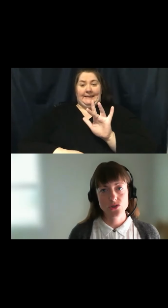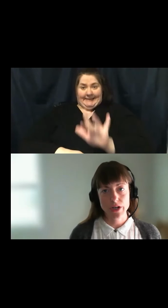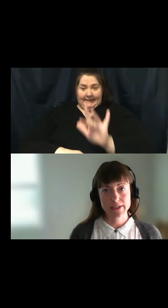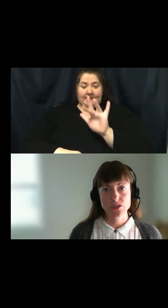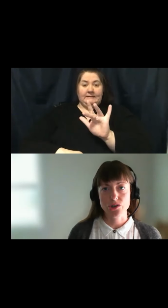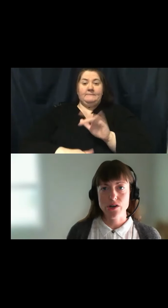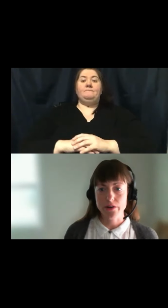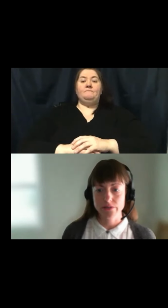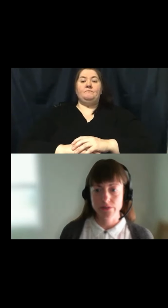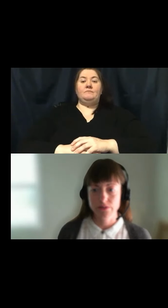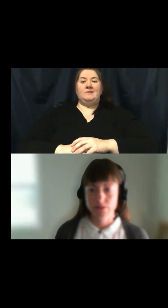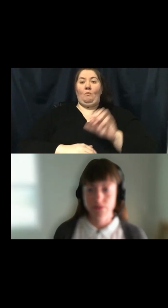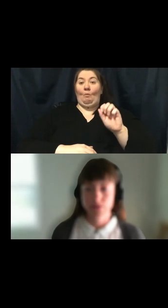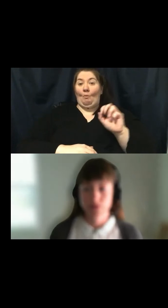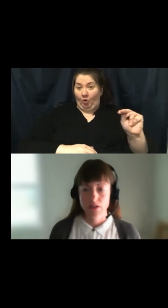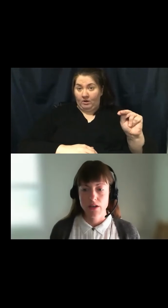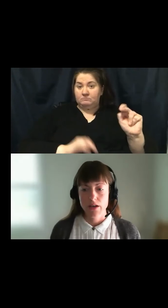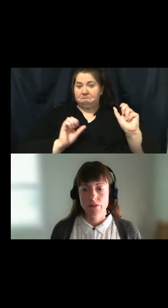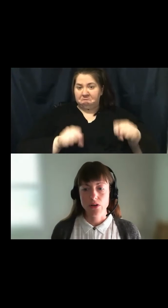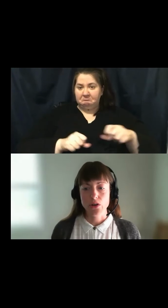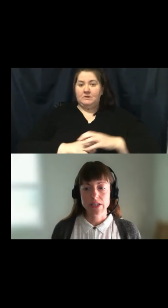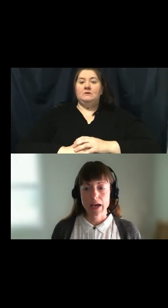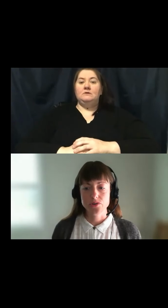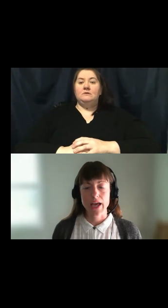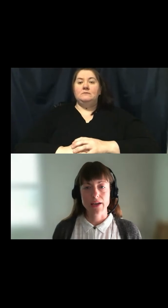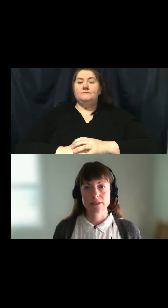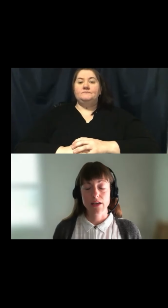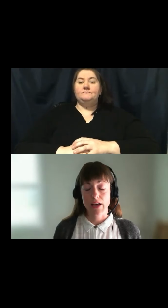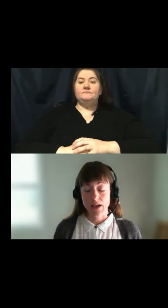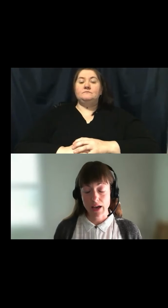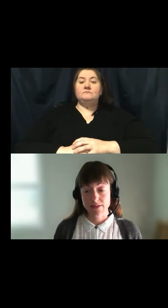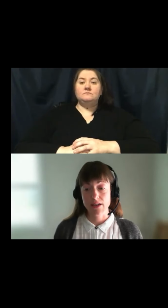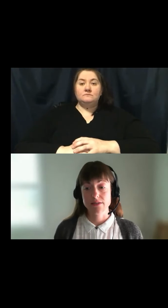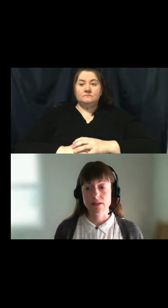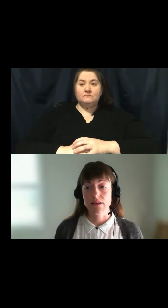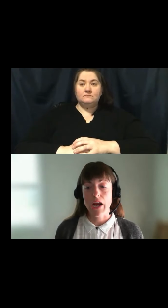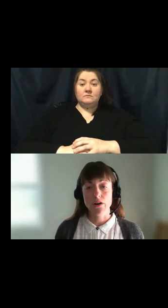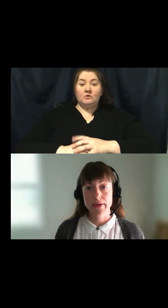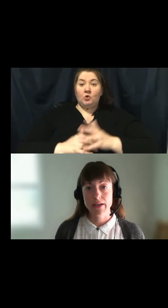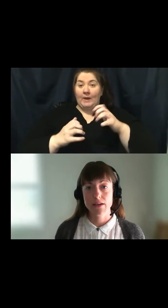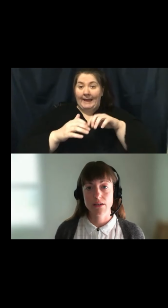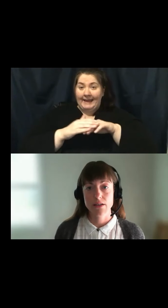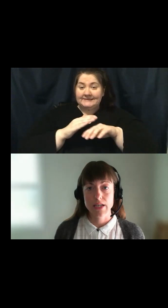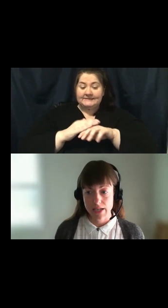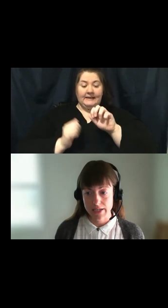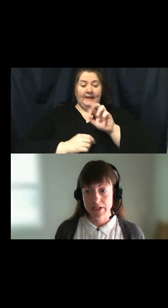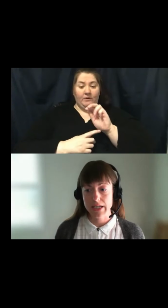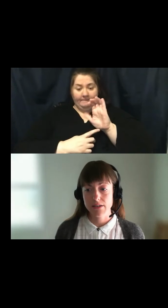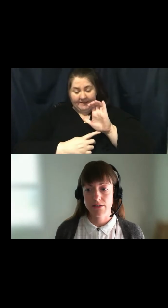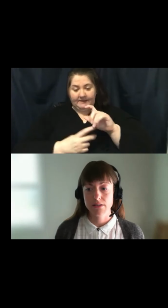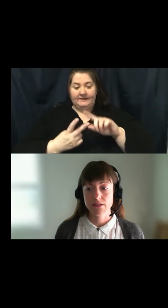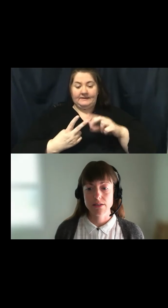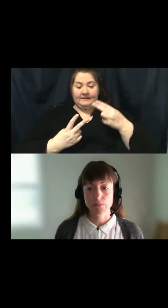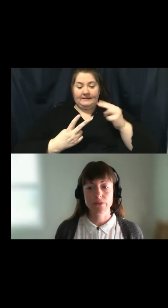of your screen to turn it on. For closed caption access in Arabic,